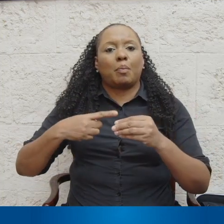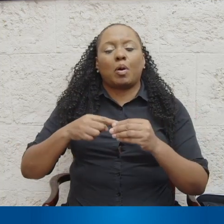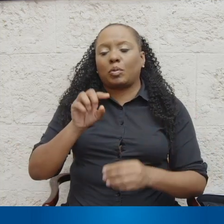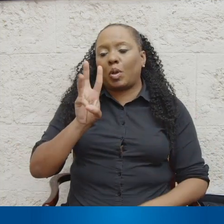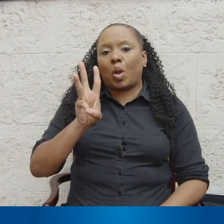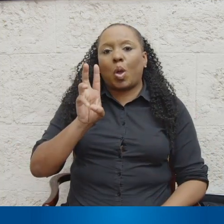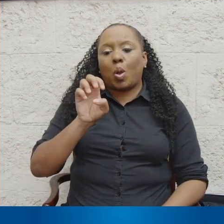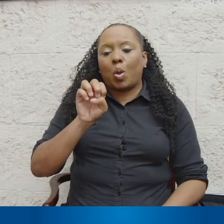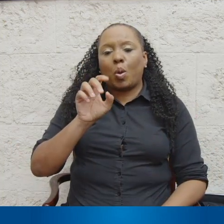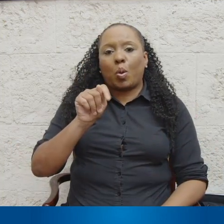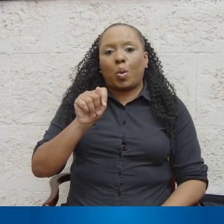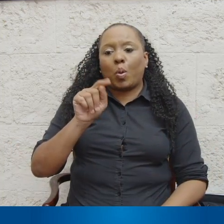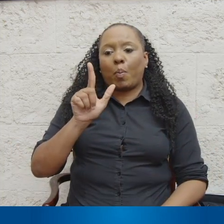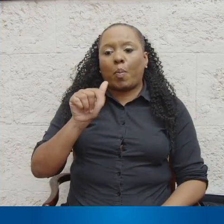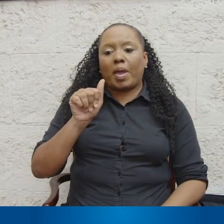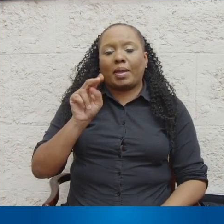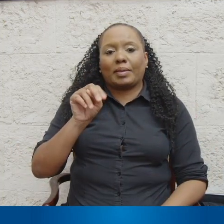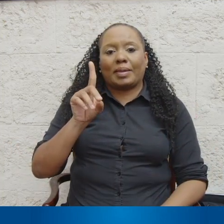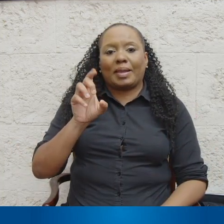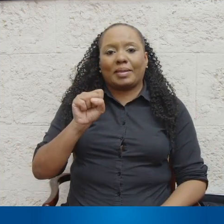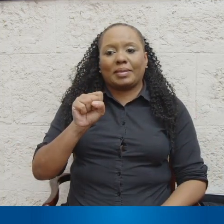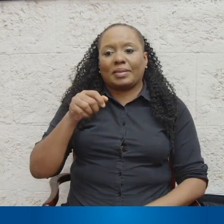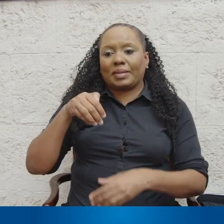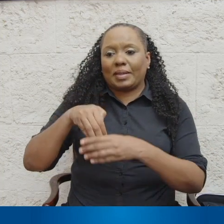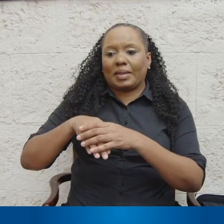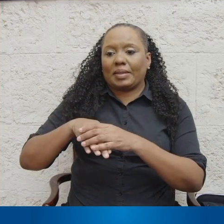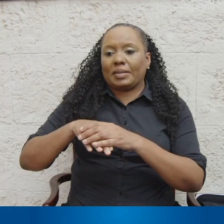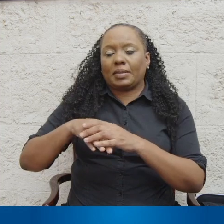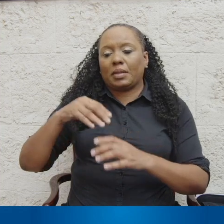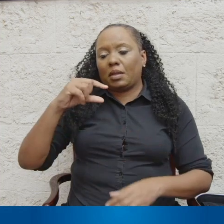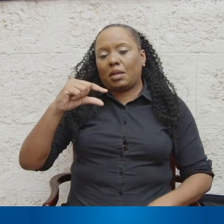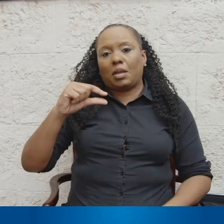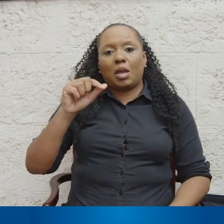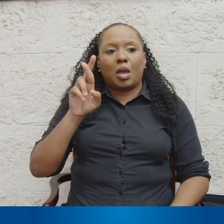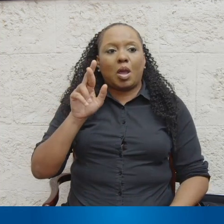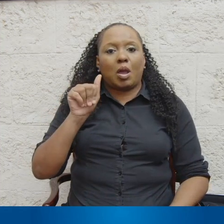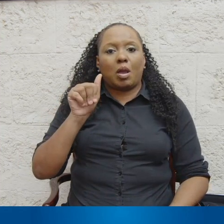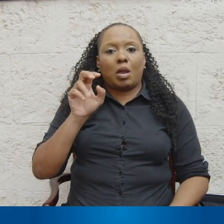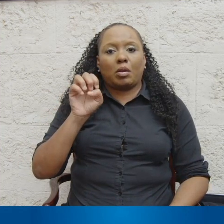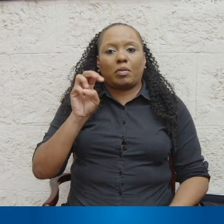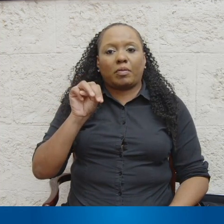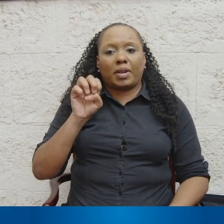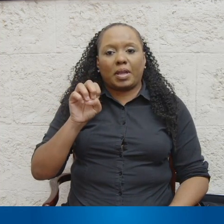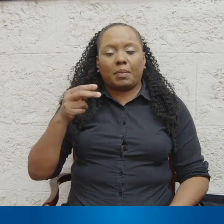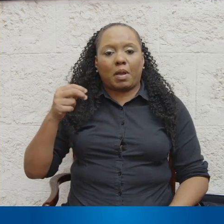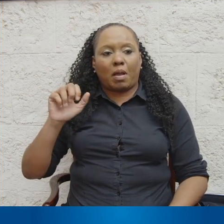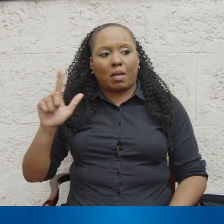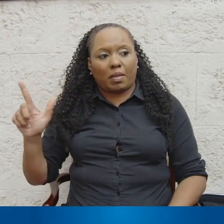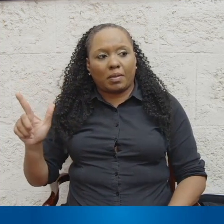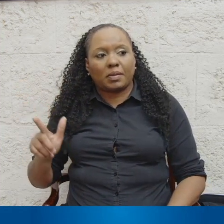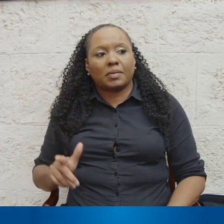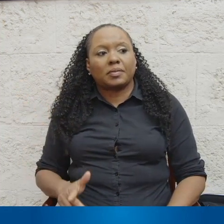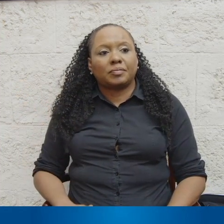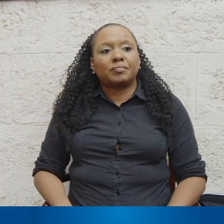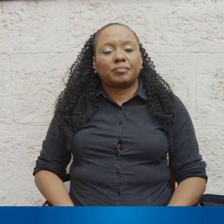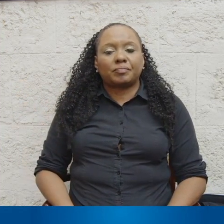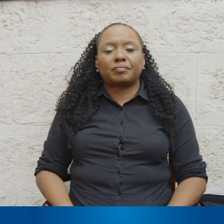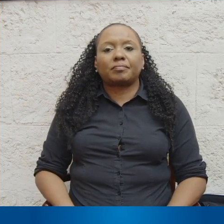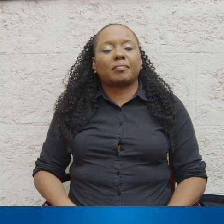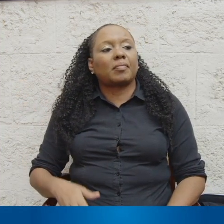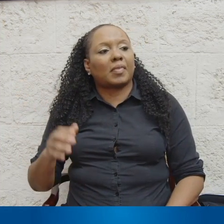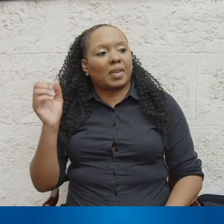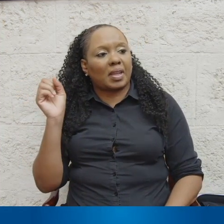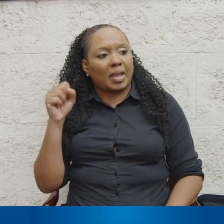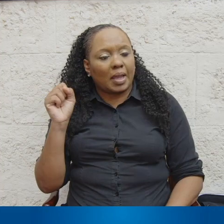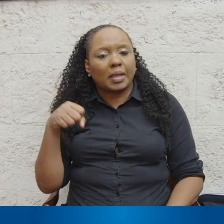Are these areas factored into these big plans in specific? And thanks. So yes, I think as Minister Abrams was